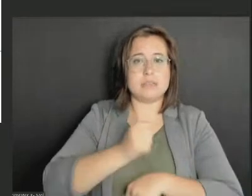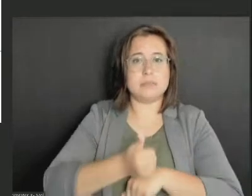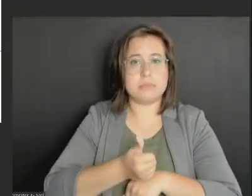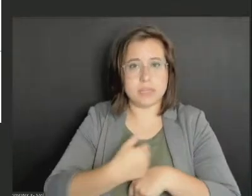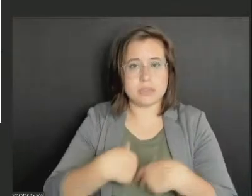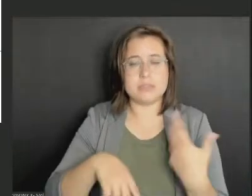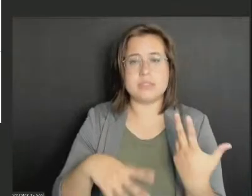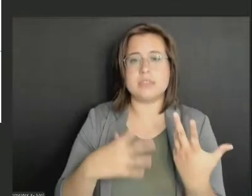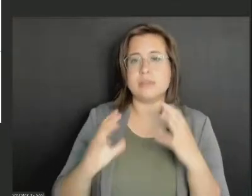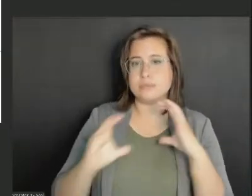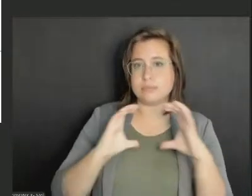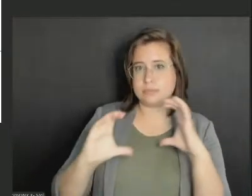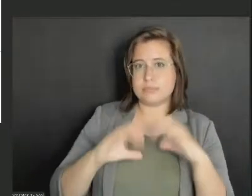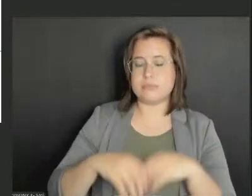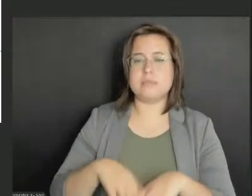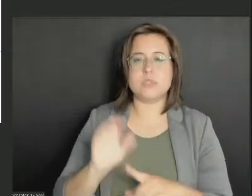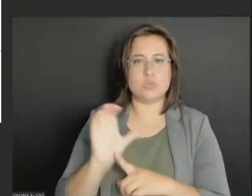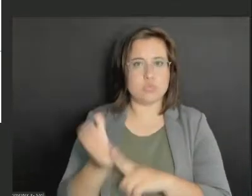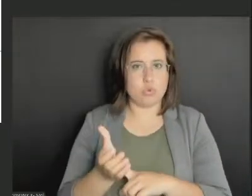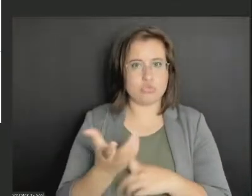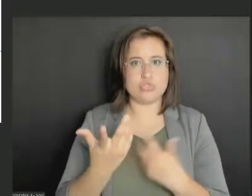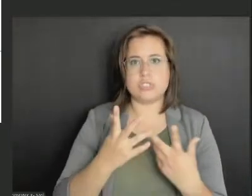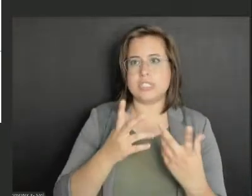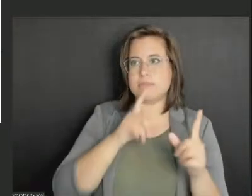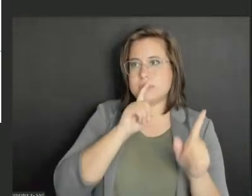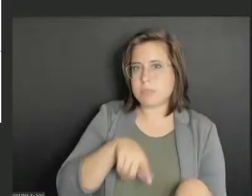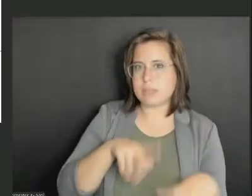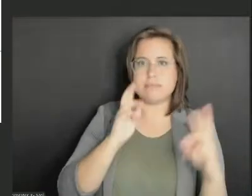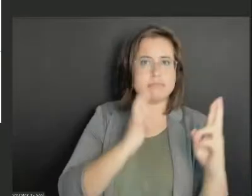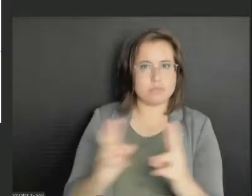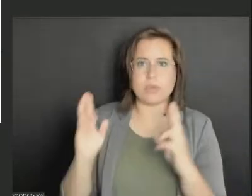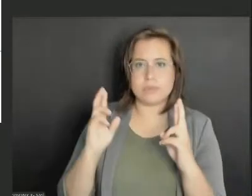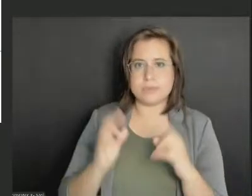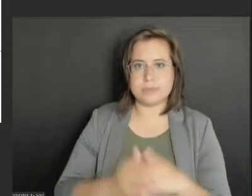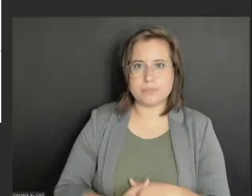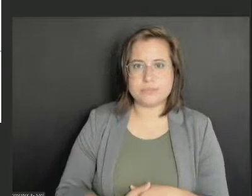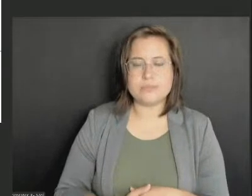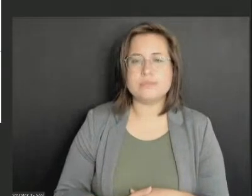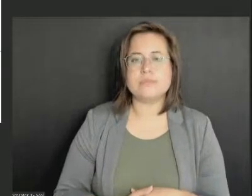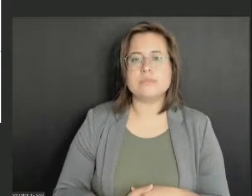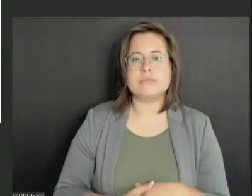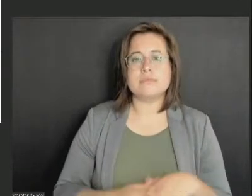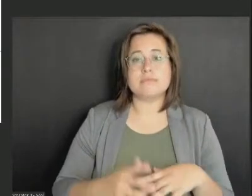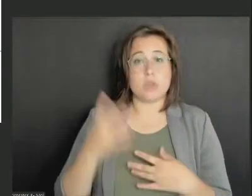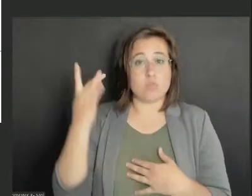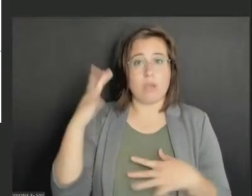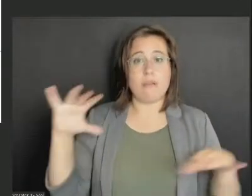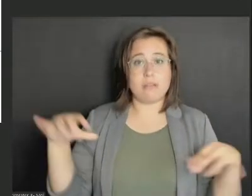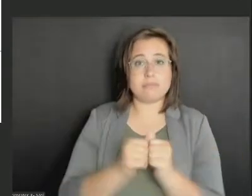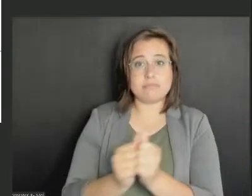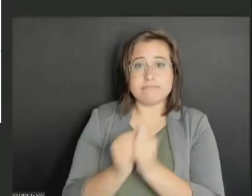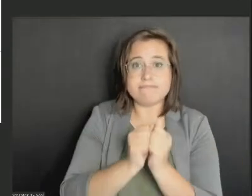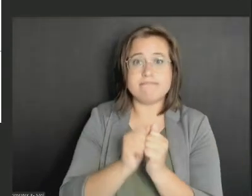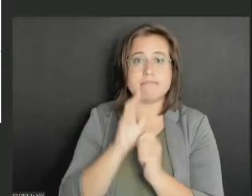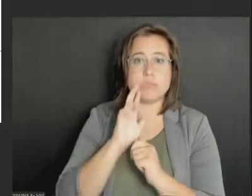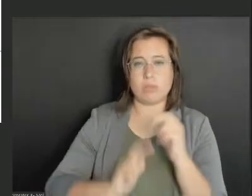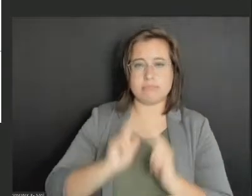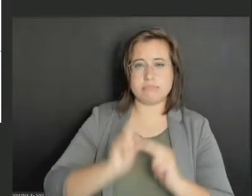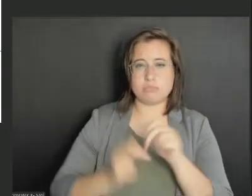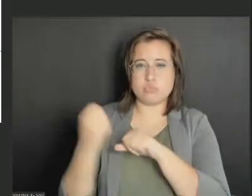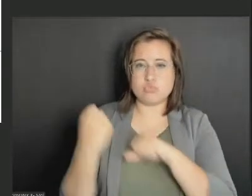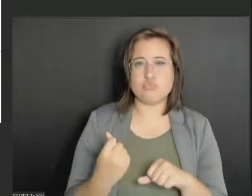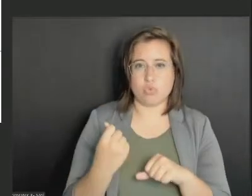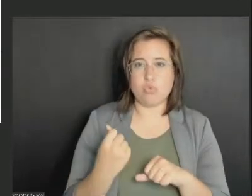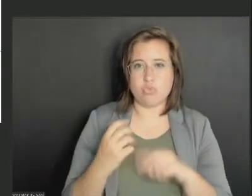responsive and accessible to all people, because it is together that we will build stronger collaborations that support our collective health and